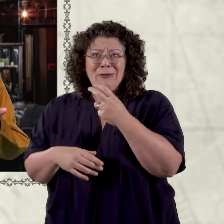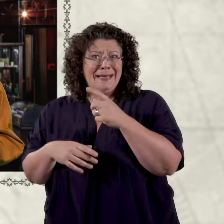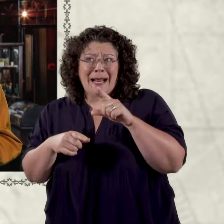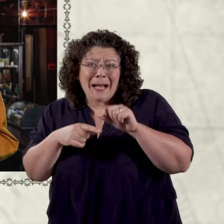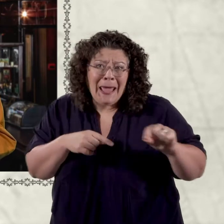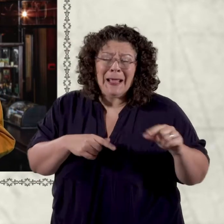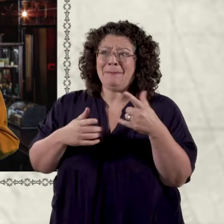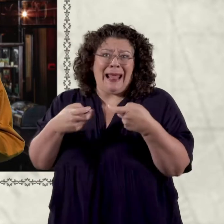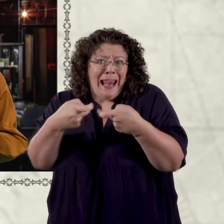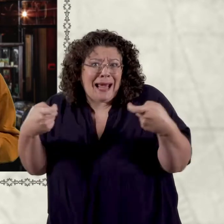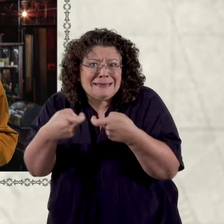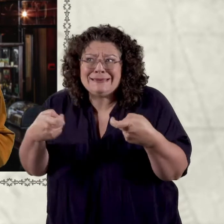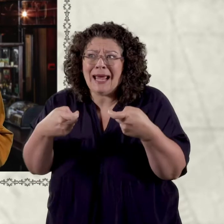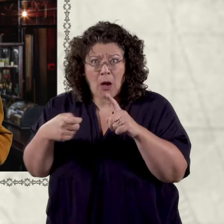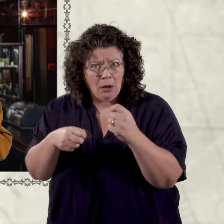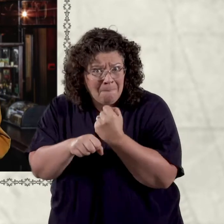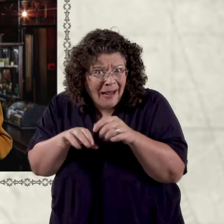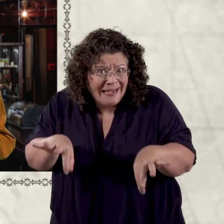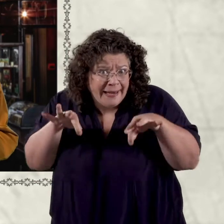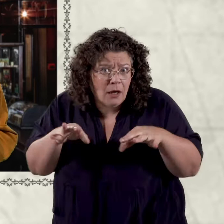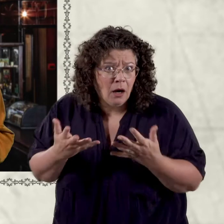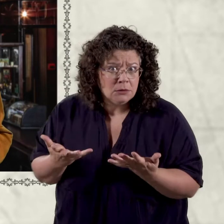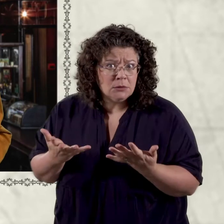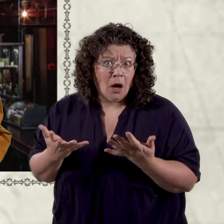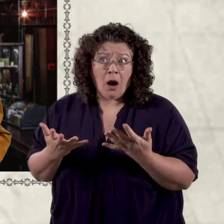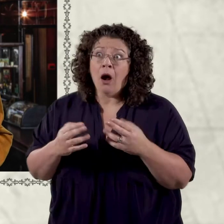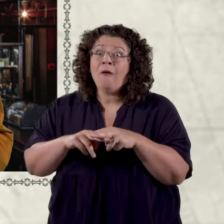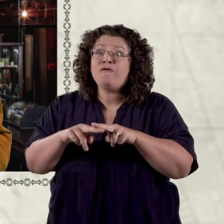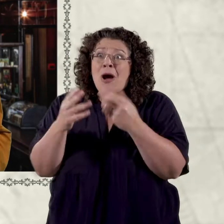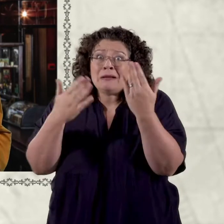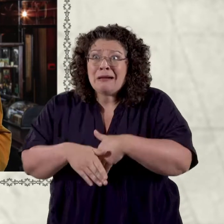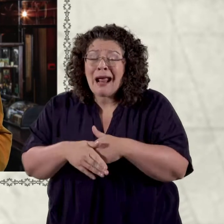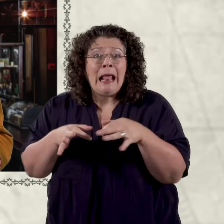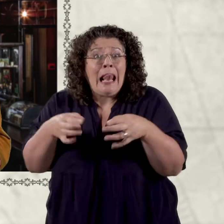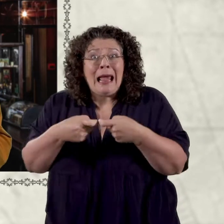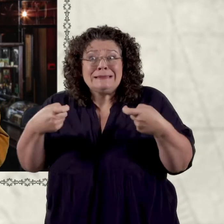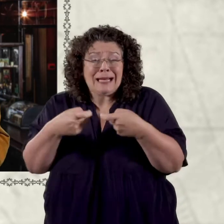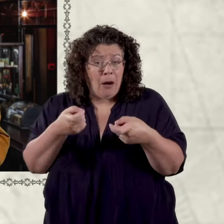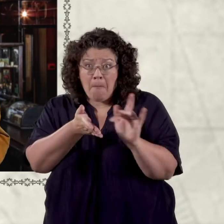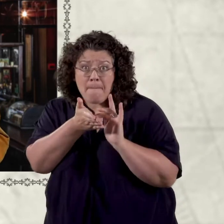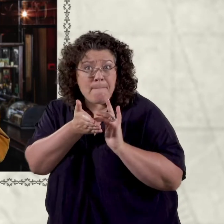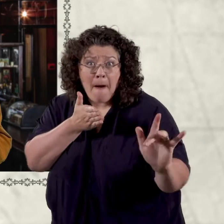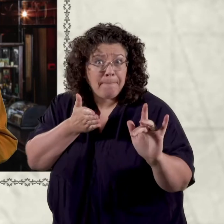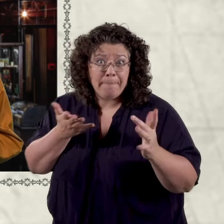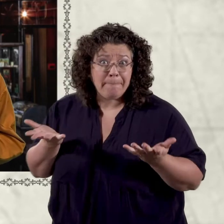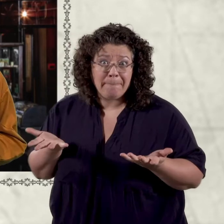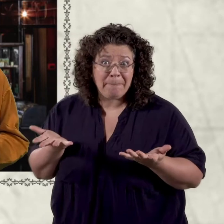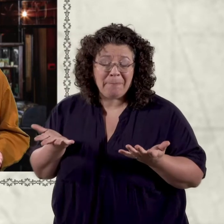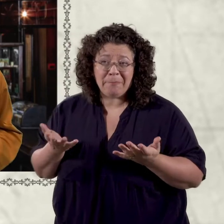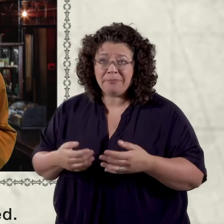clips, elastic to make knickers. There wasn't any elastic left in my shop by the Friday night,